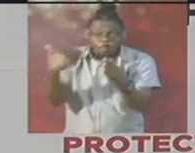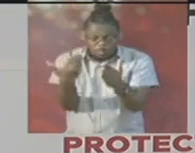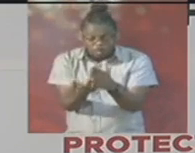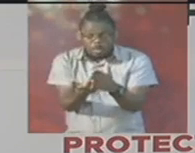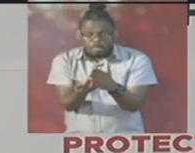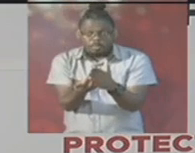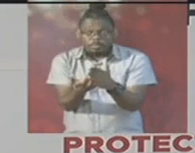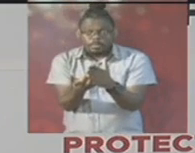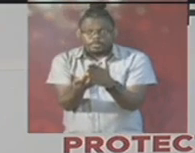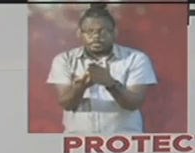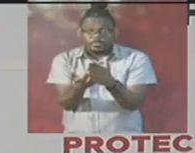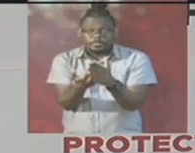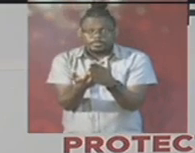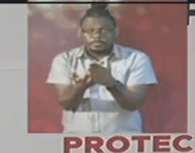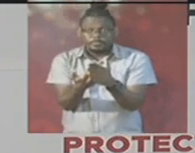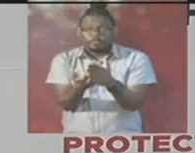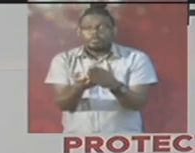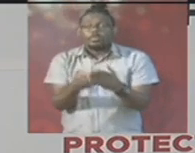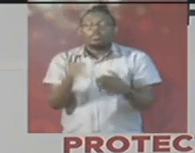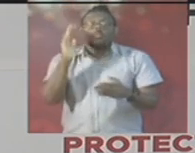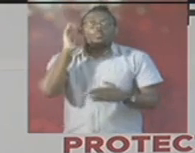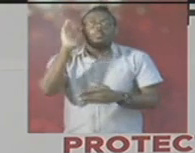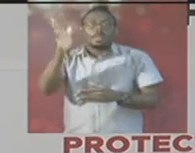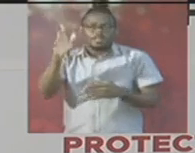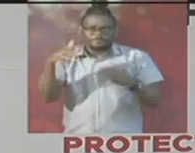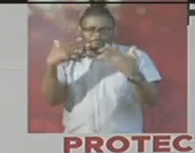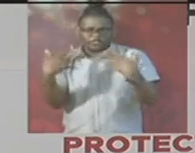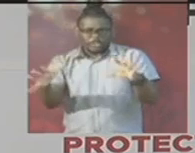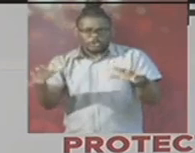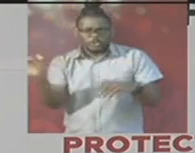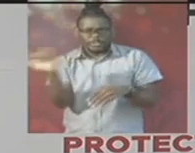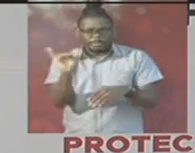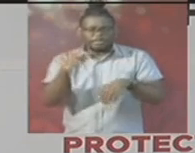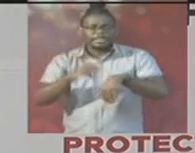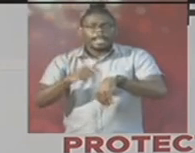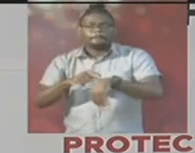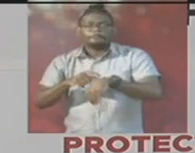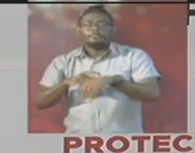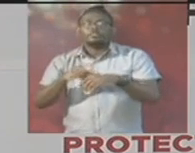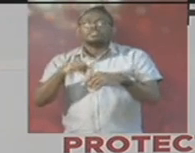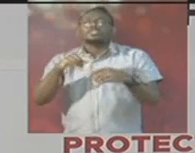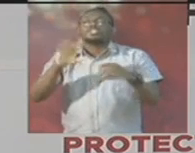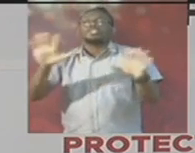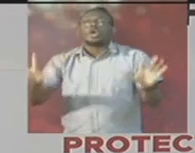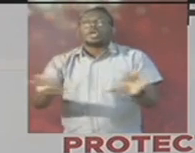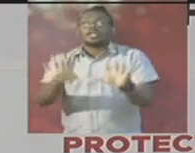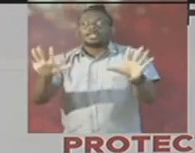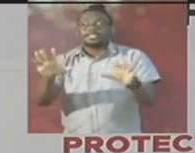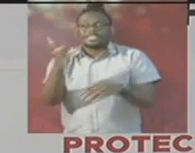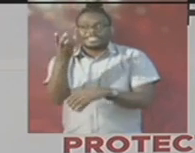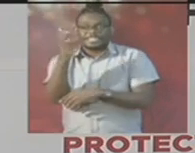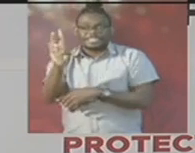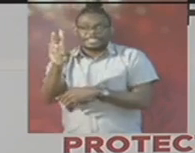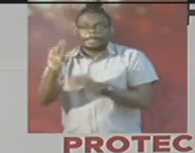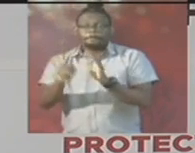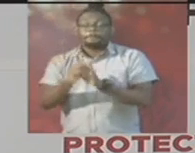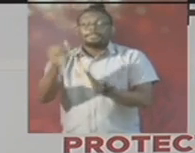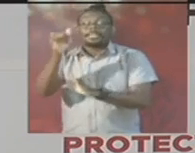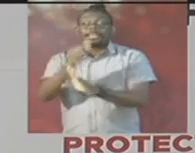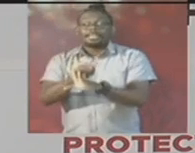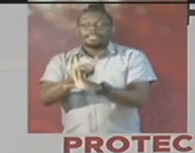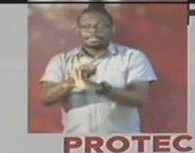end at the same time on Sunday, 16th May. So